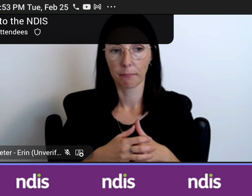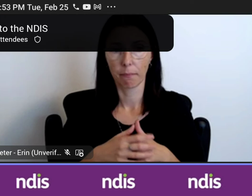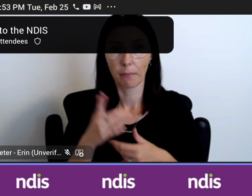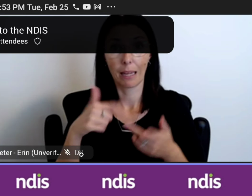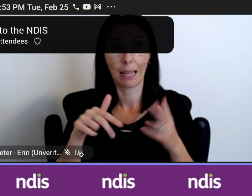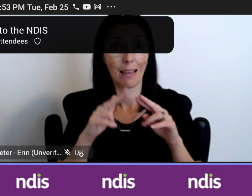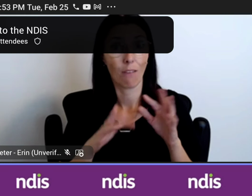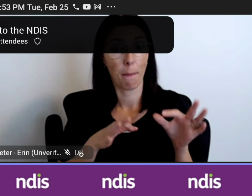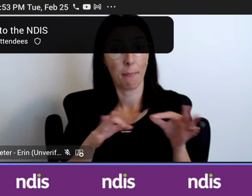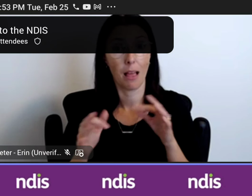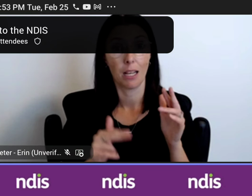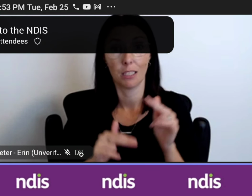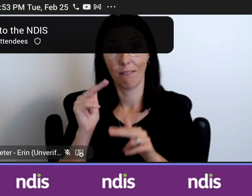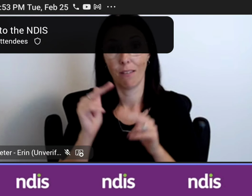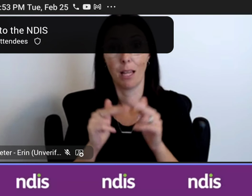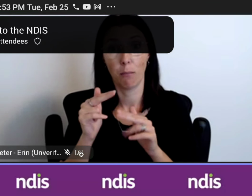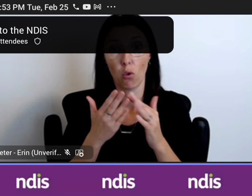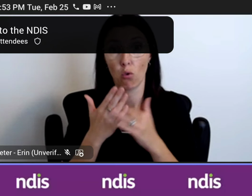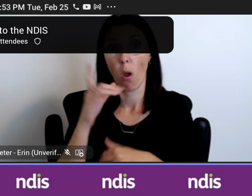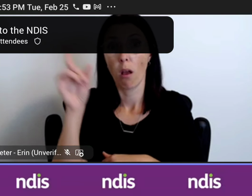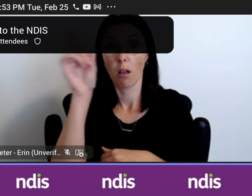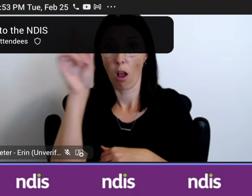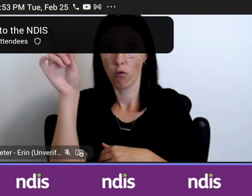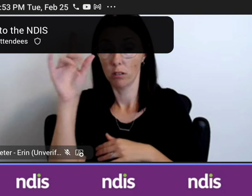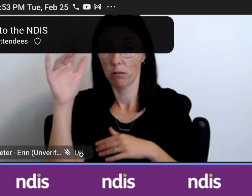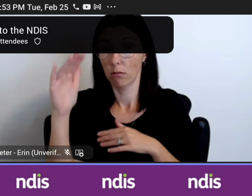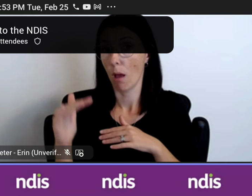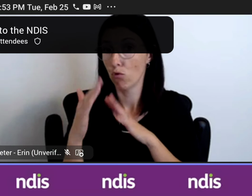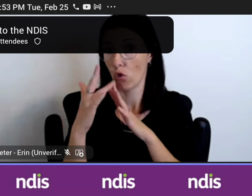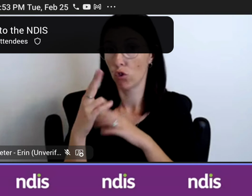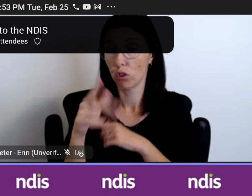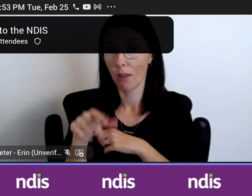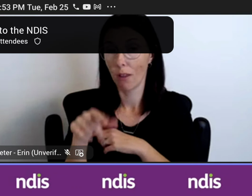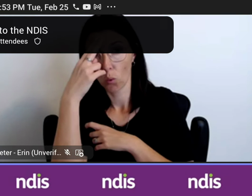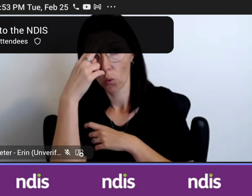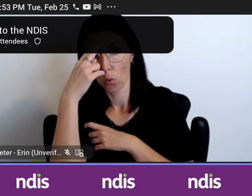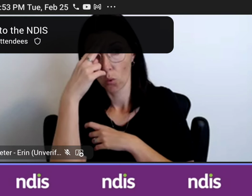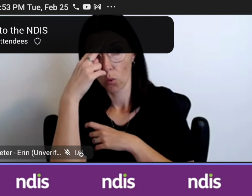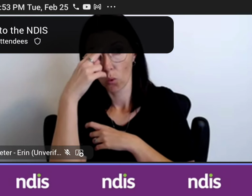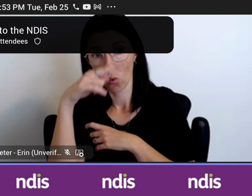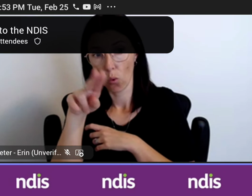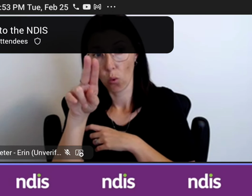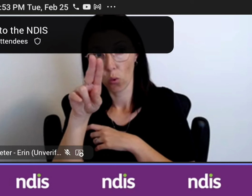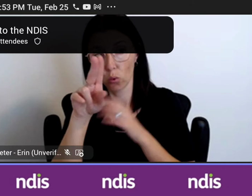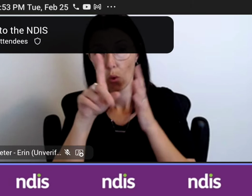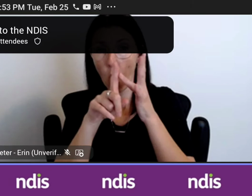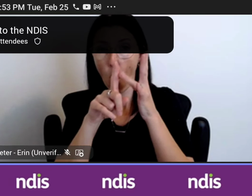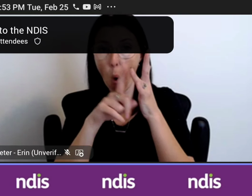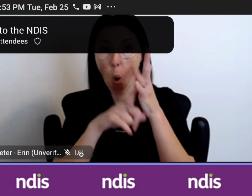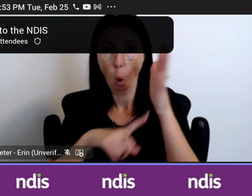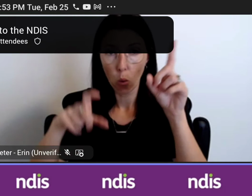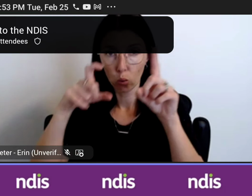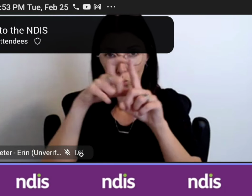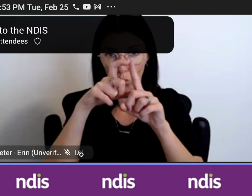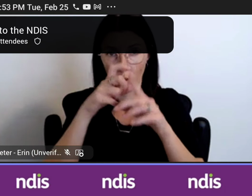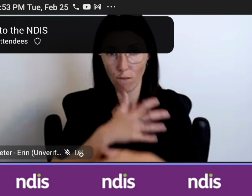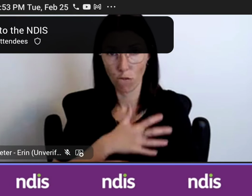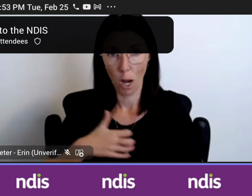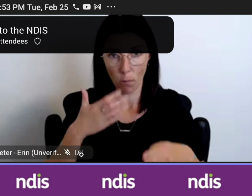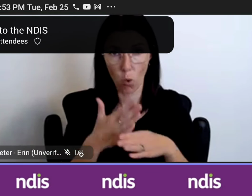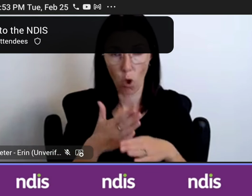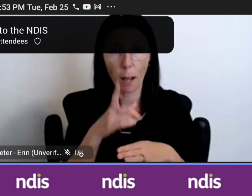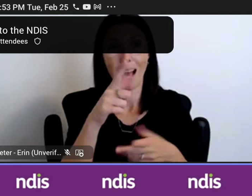through the current planning approach, this is going to be called an old framework plan. But if your plan is developed